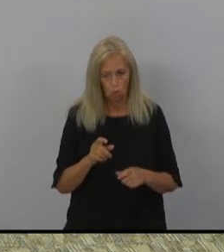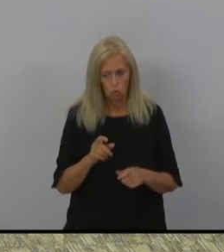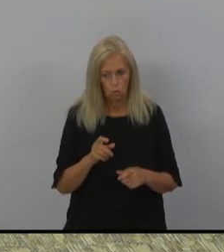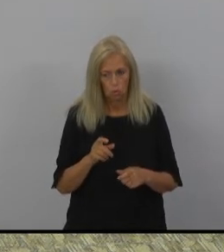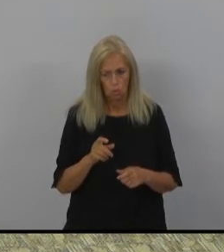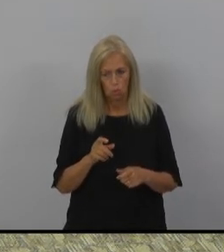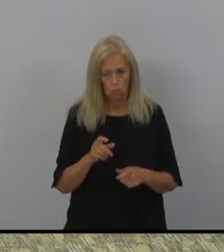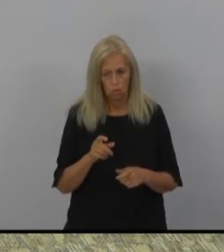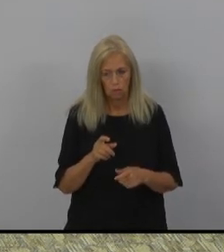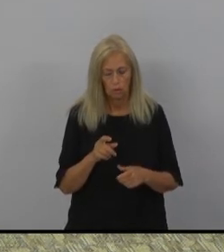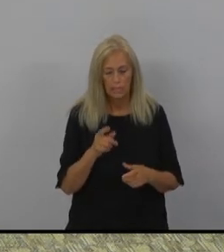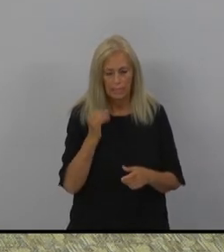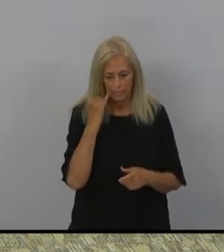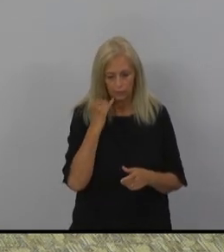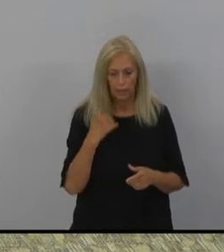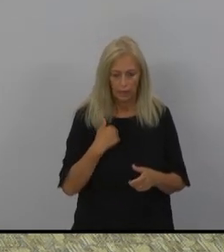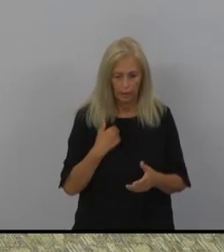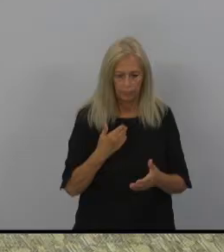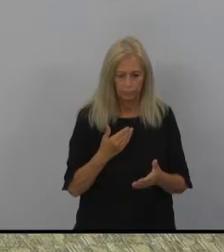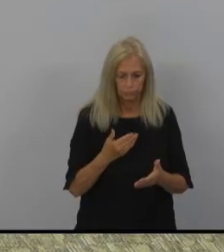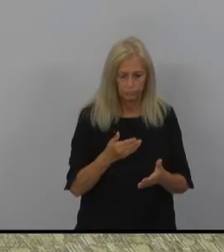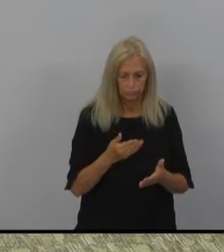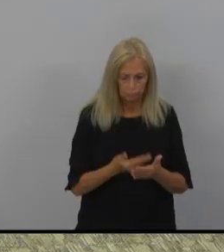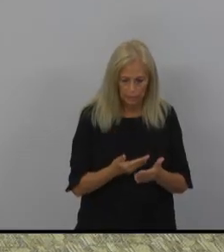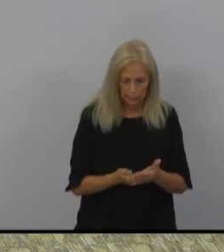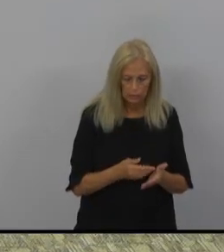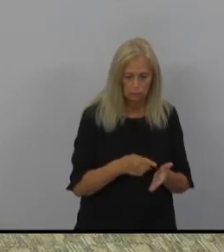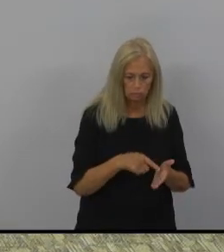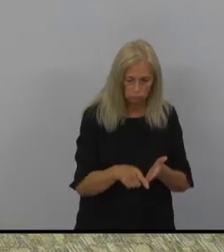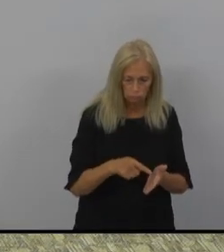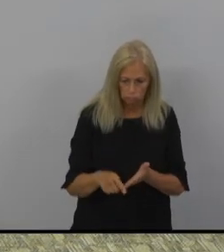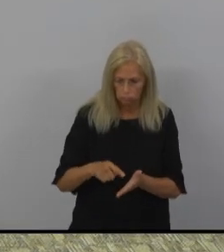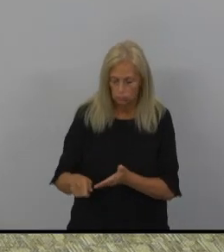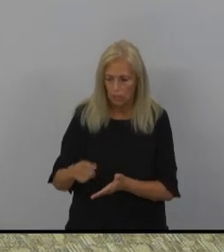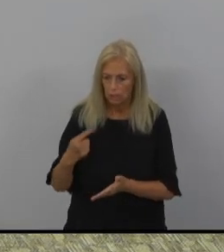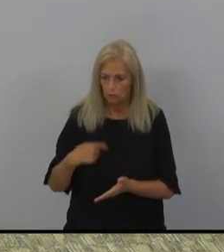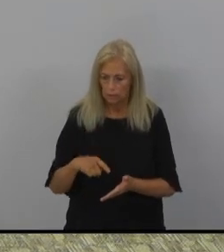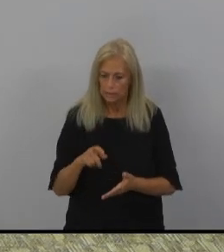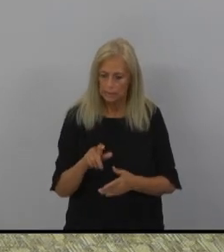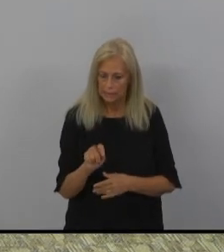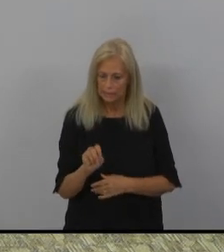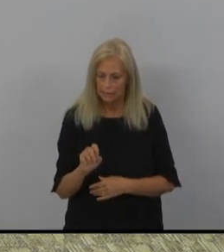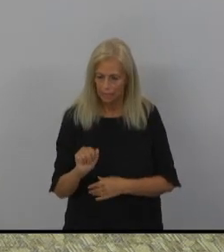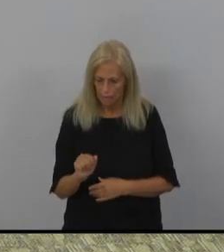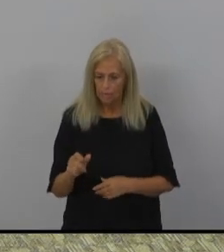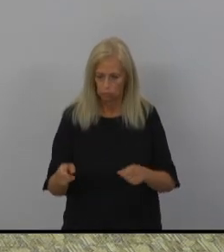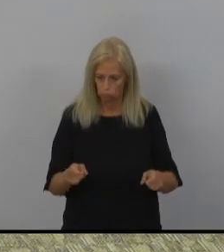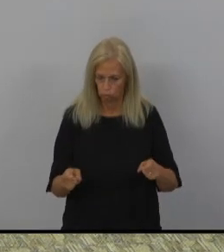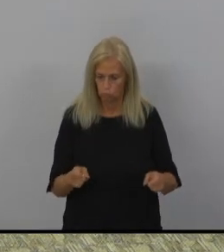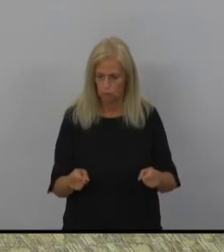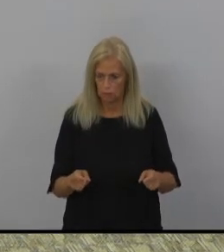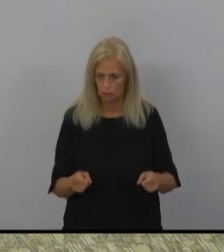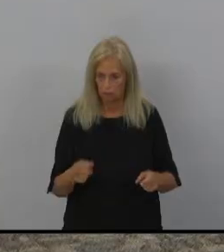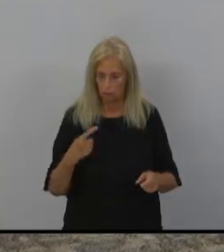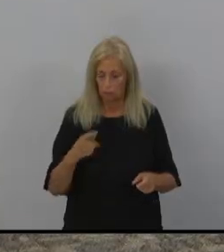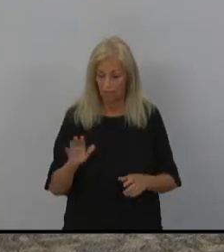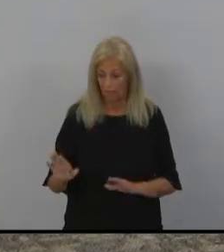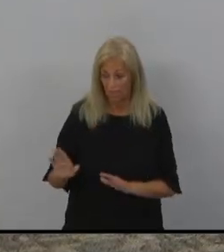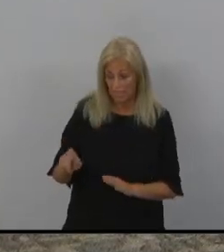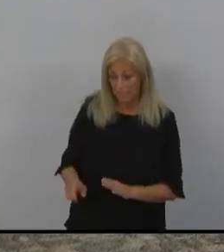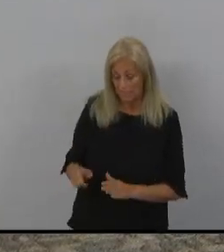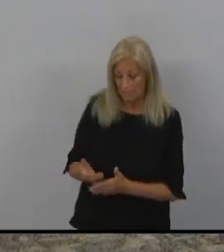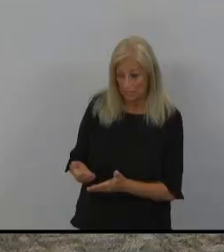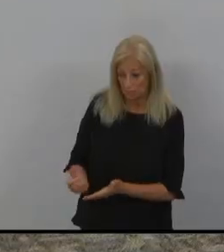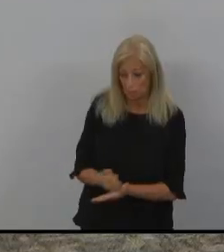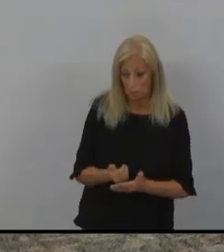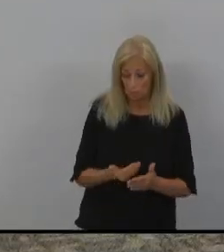goes out, TDA has to approve. And so we're really limited, and they have to make money. So